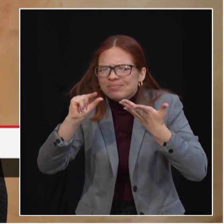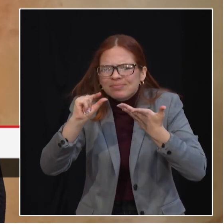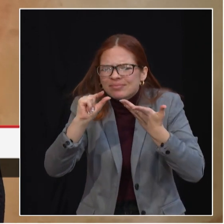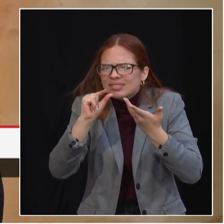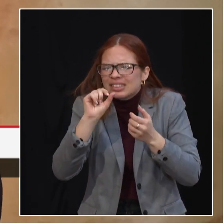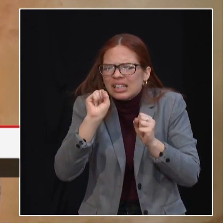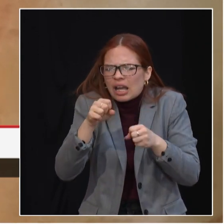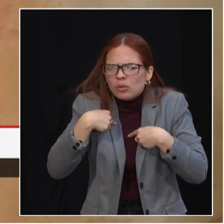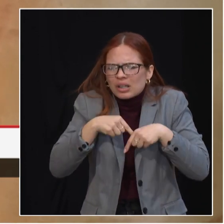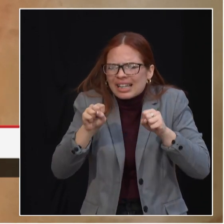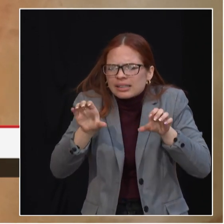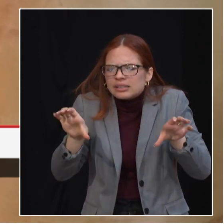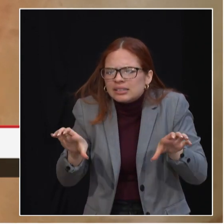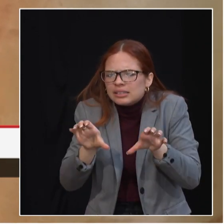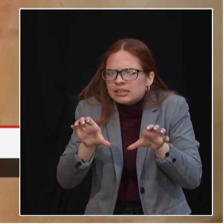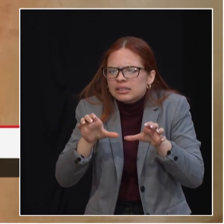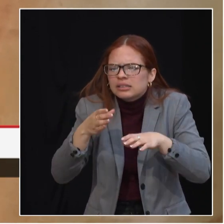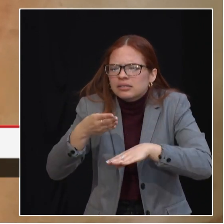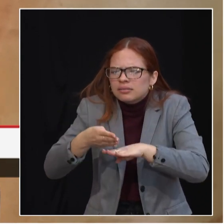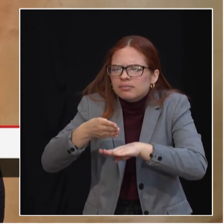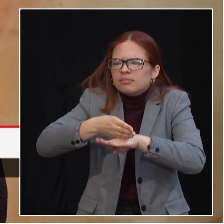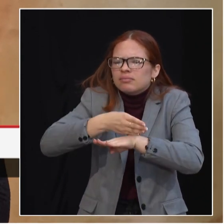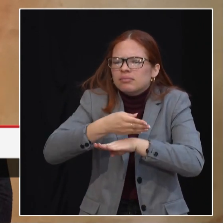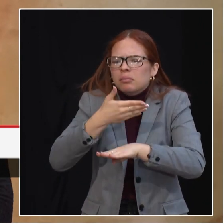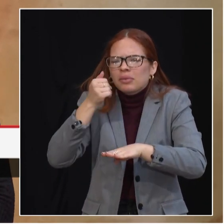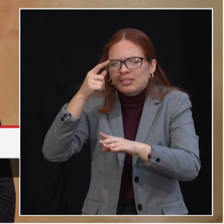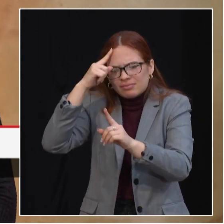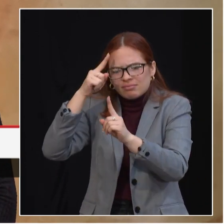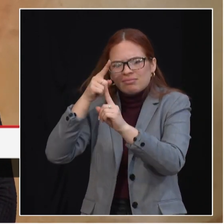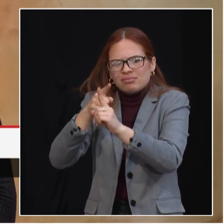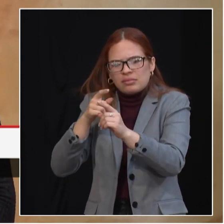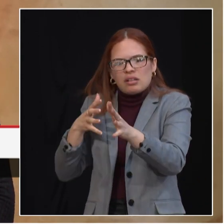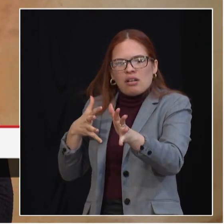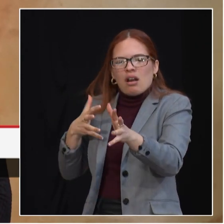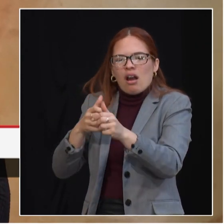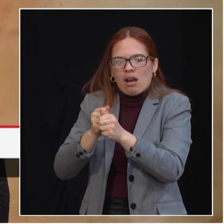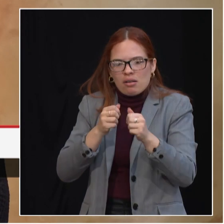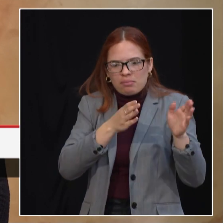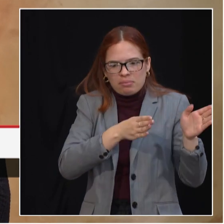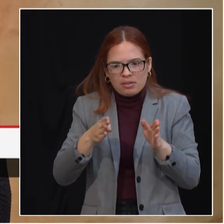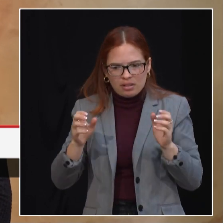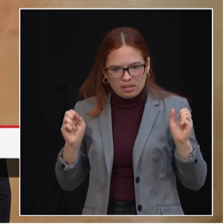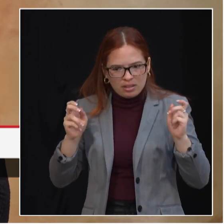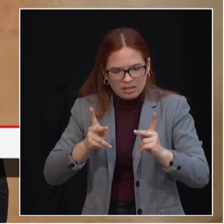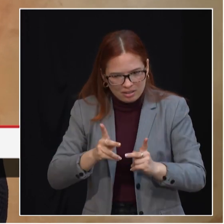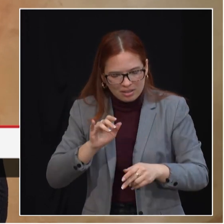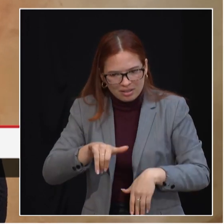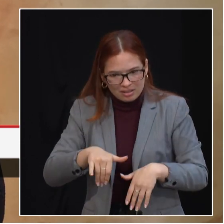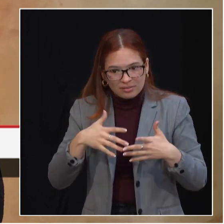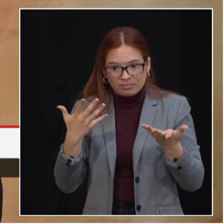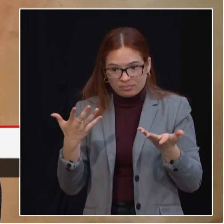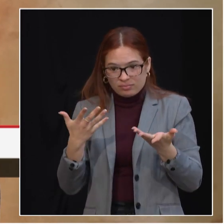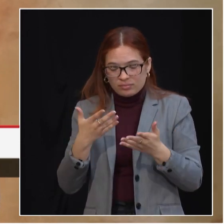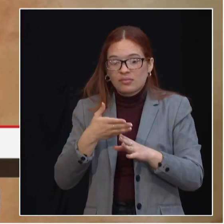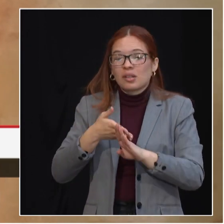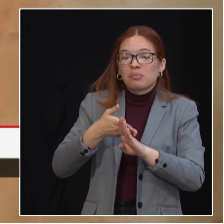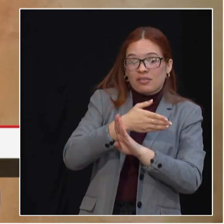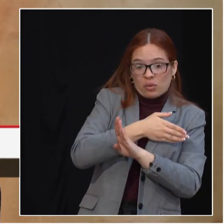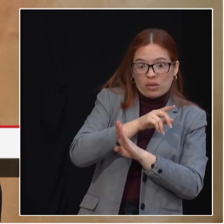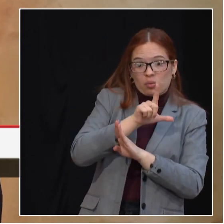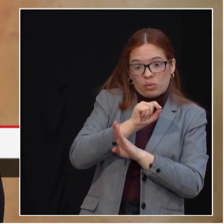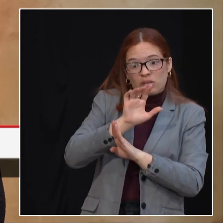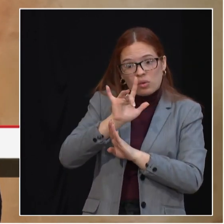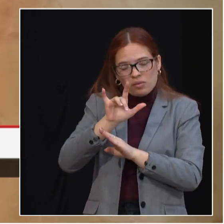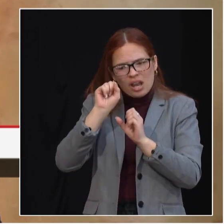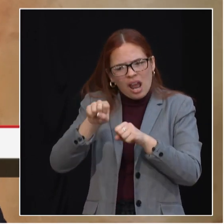of Mayor Bowser's comeback plan and our goals for 36K by 2025. And you can learn more about this and how you